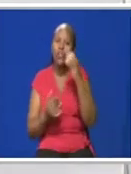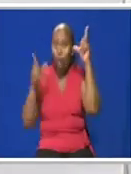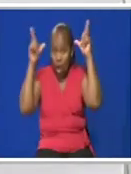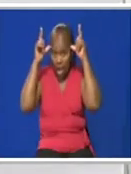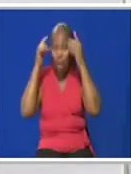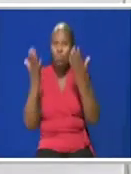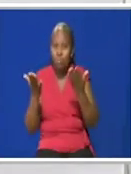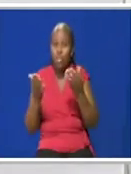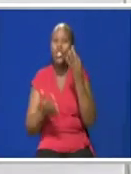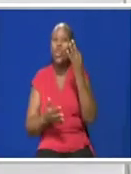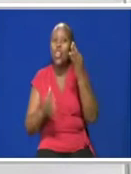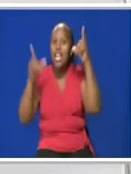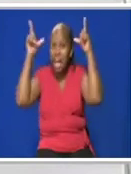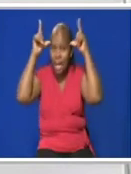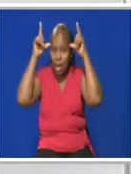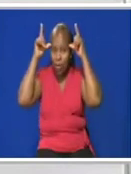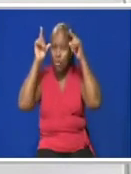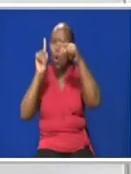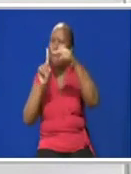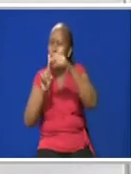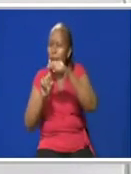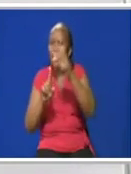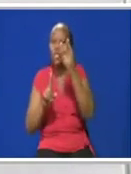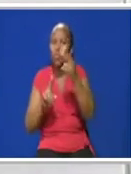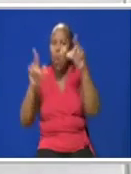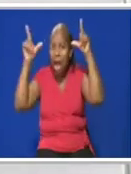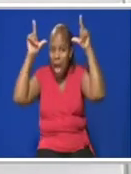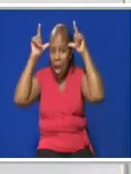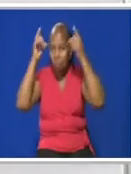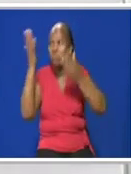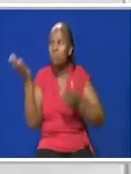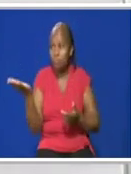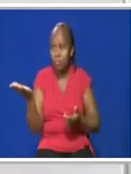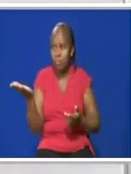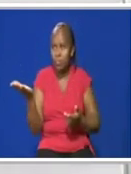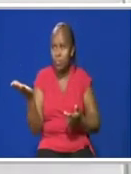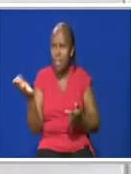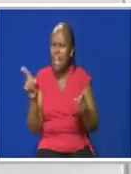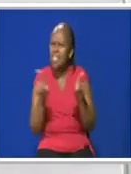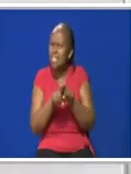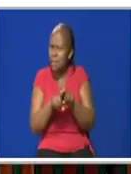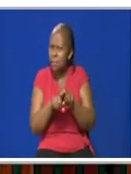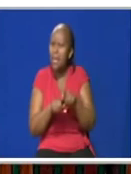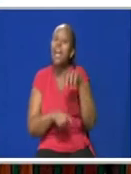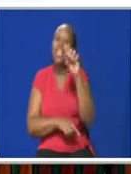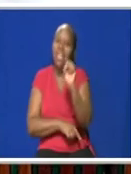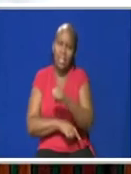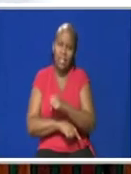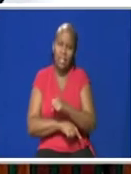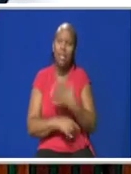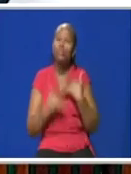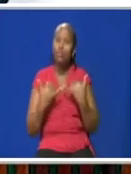So it is 3 cows plus another 2 cows. Are they like terms? Yes.